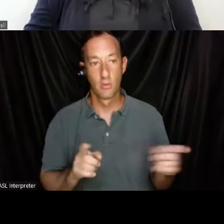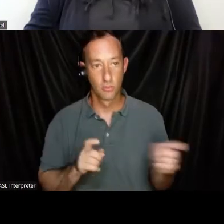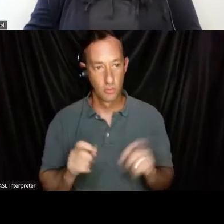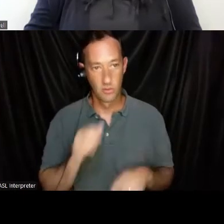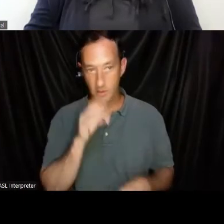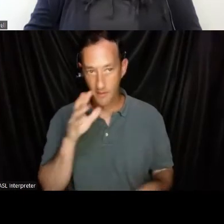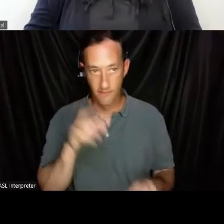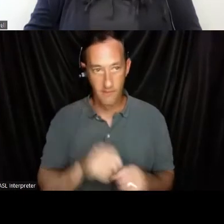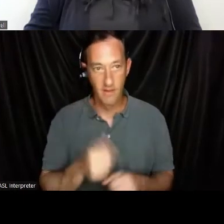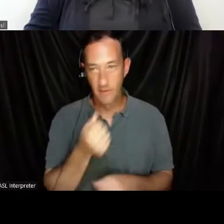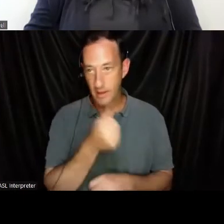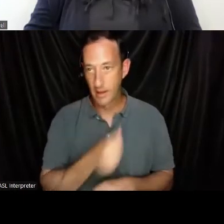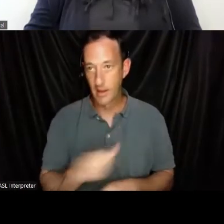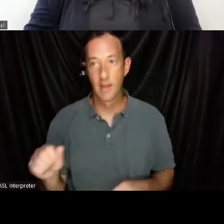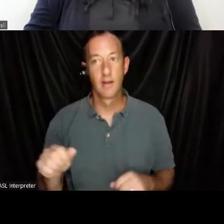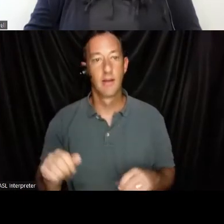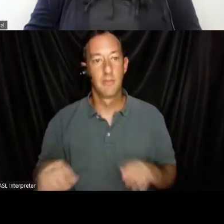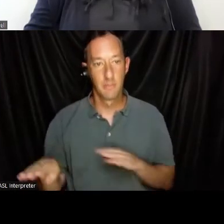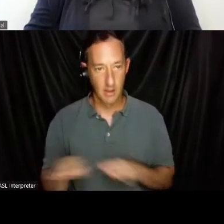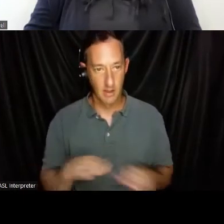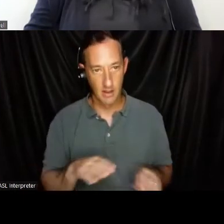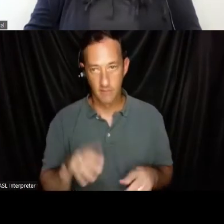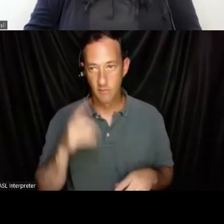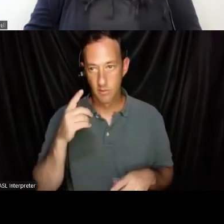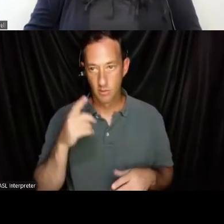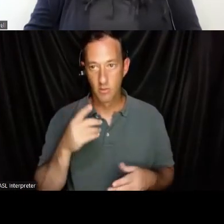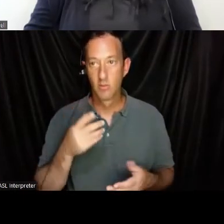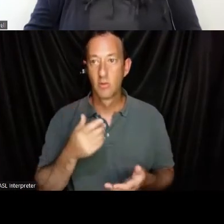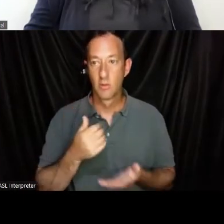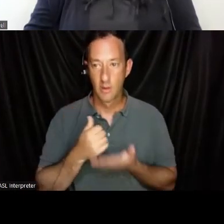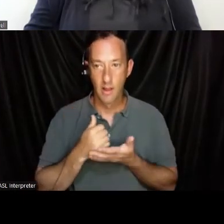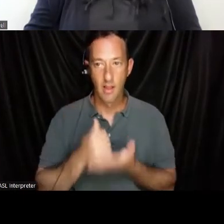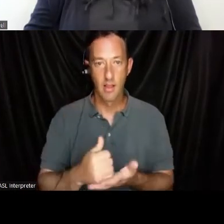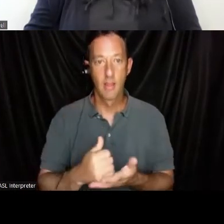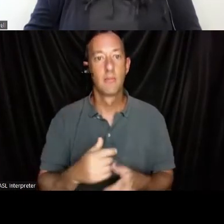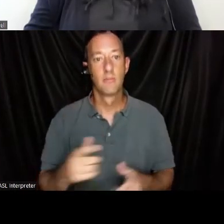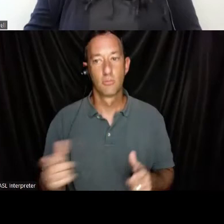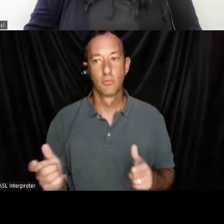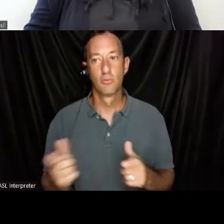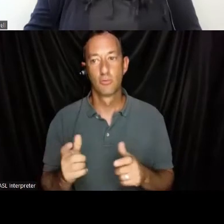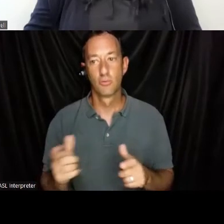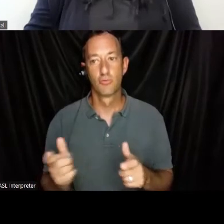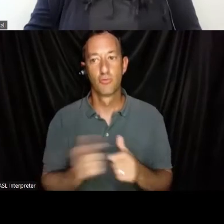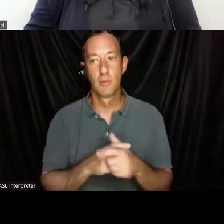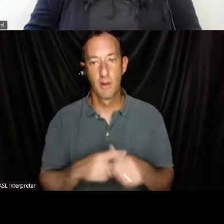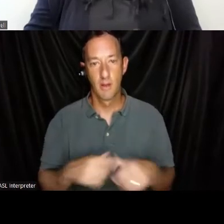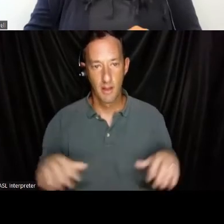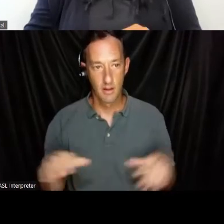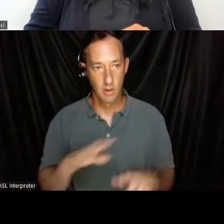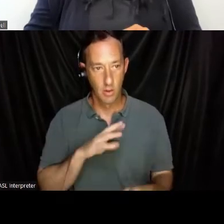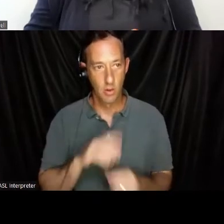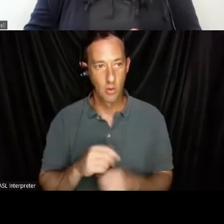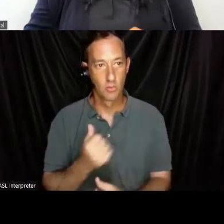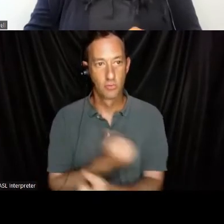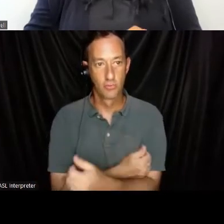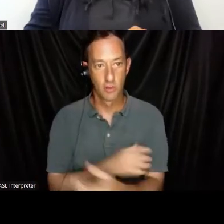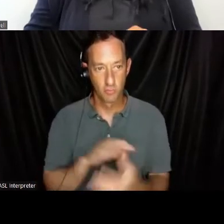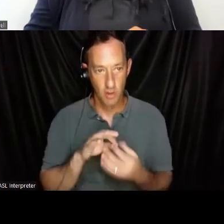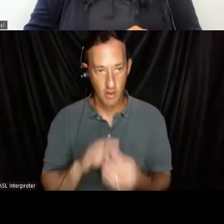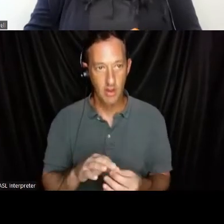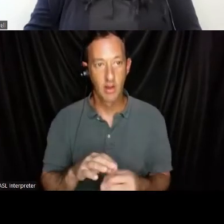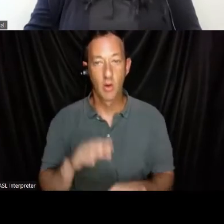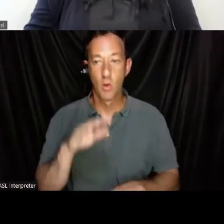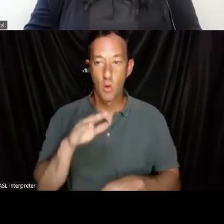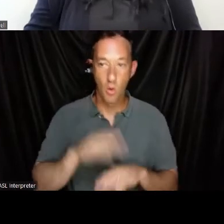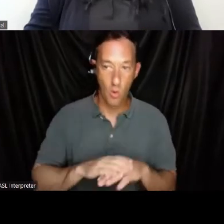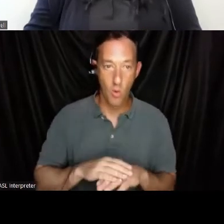any act intended to facilitate criminal activity, including drug-related criminal activity, on, near, or within the site,